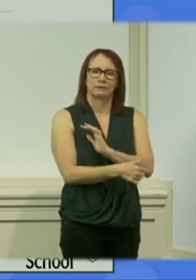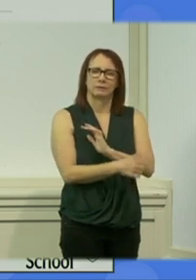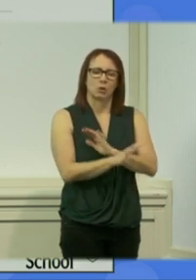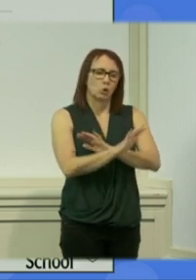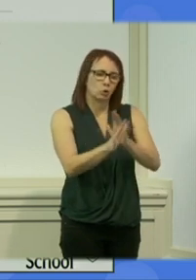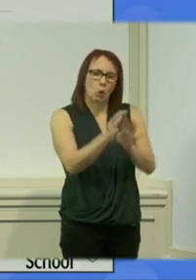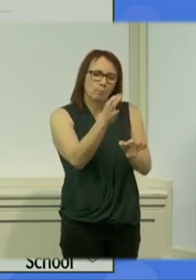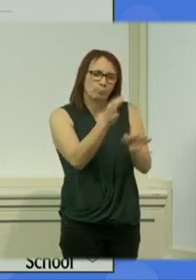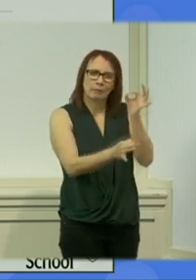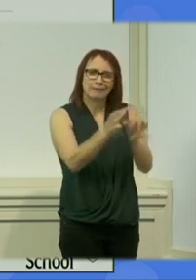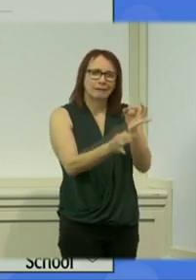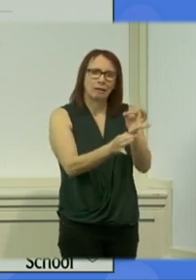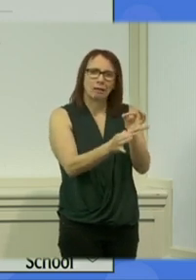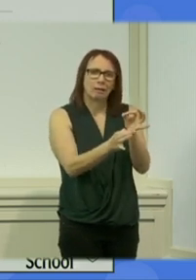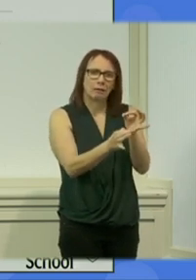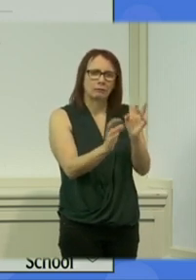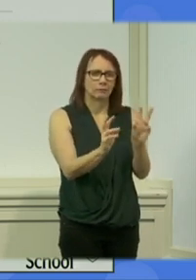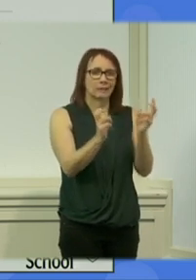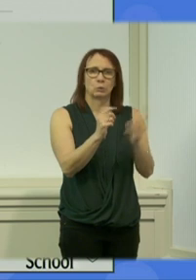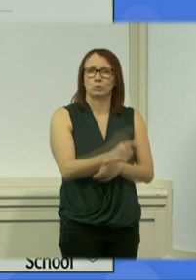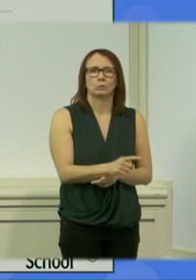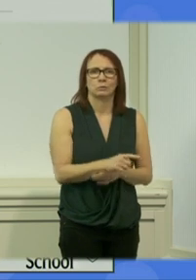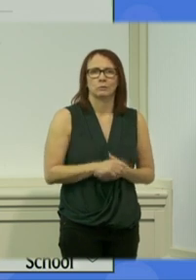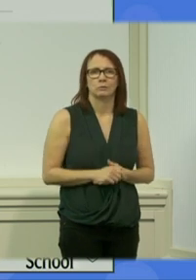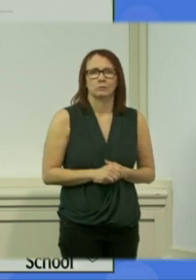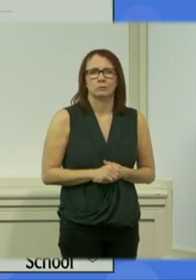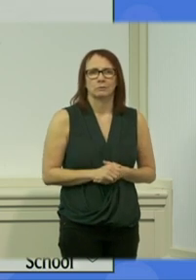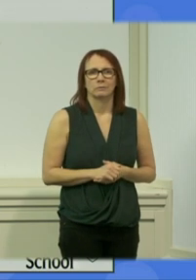not a political issue in any sense.